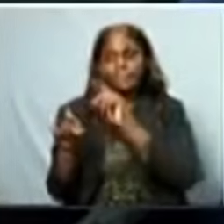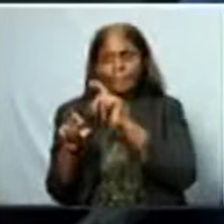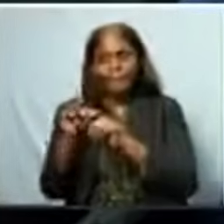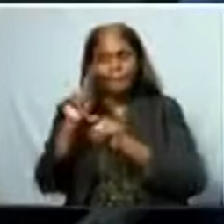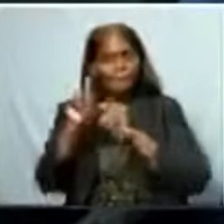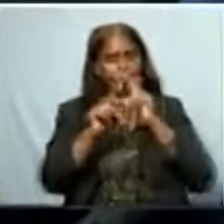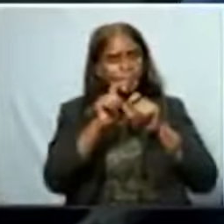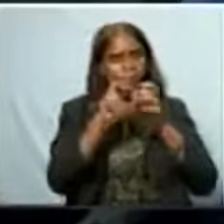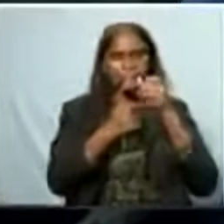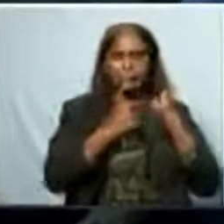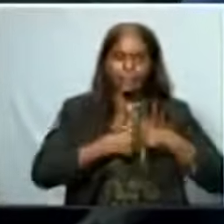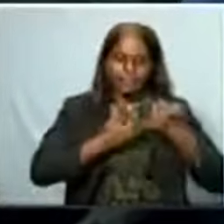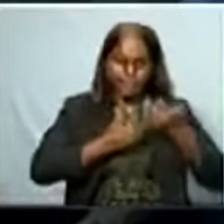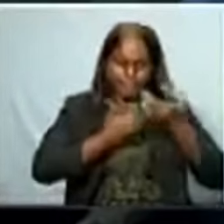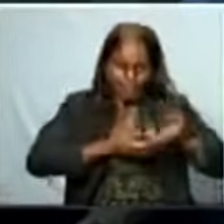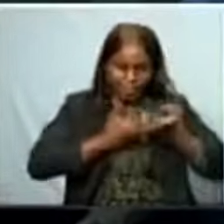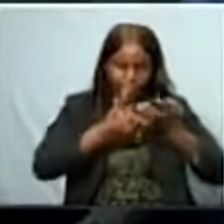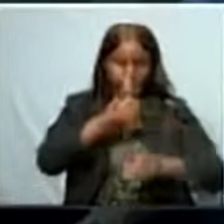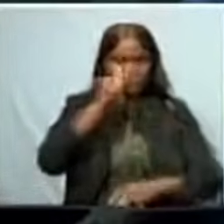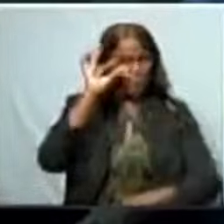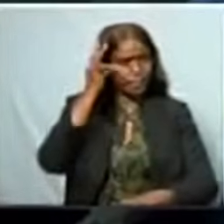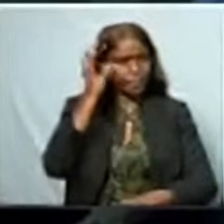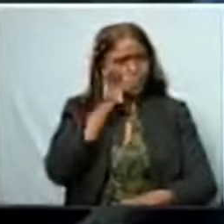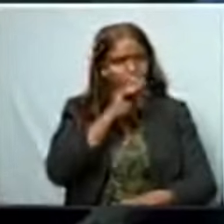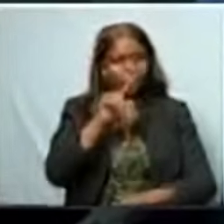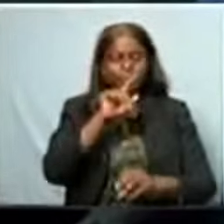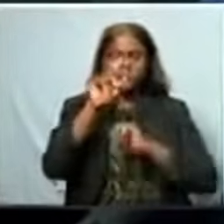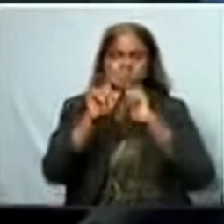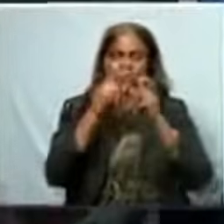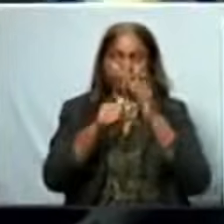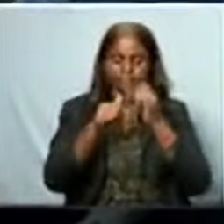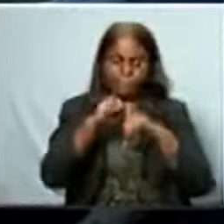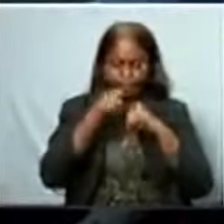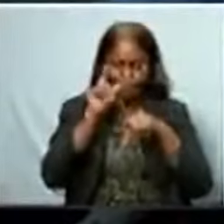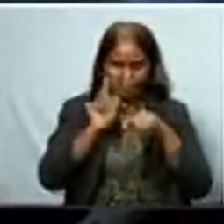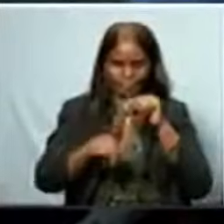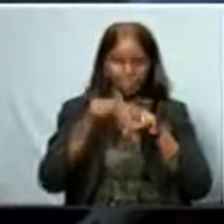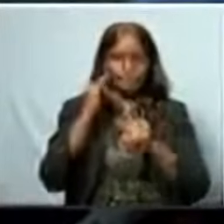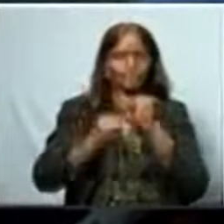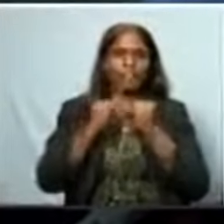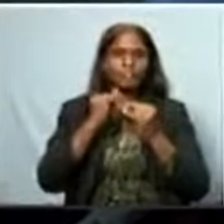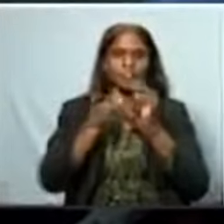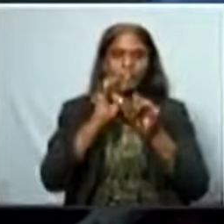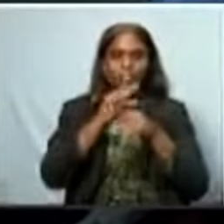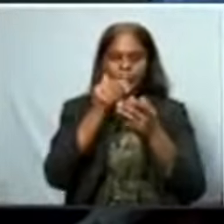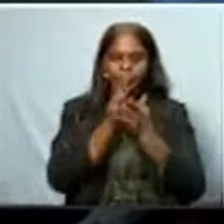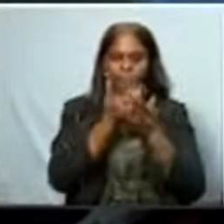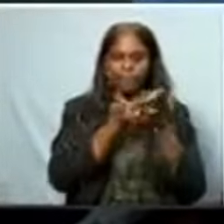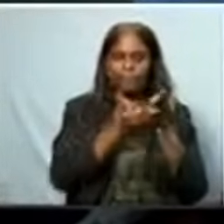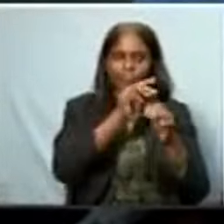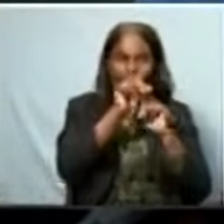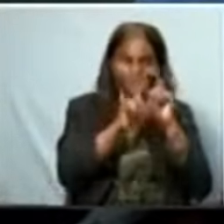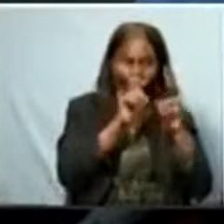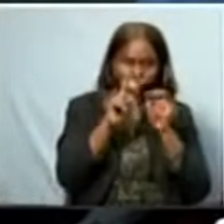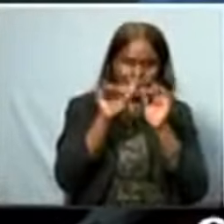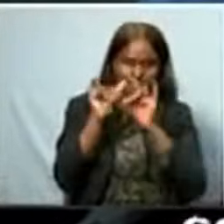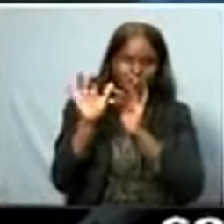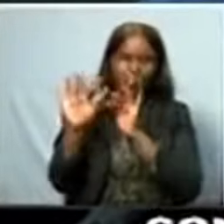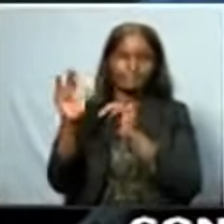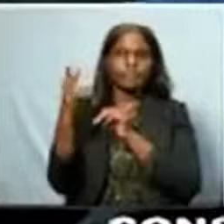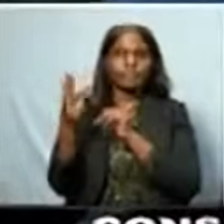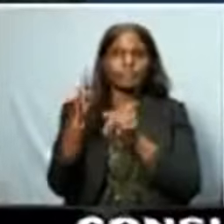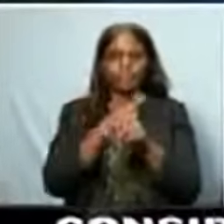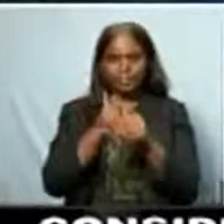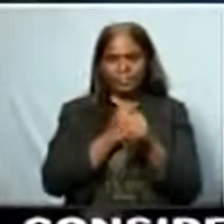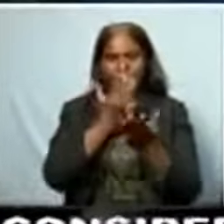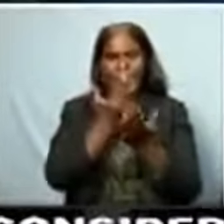raised. I'm sure they have taken note of the questions we raised, because we cannot conclude if all these questions remain hanging. So I suggest